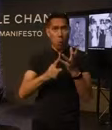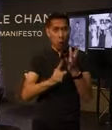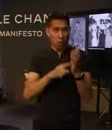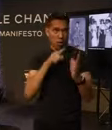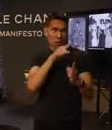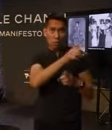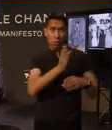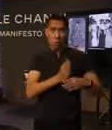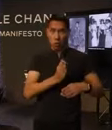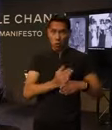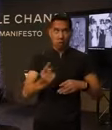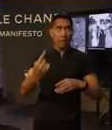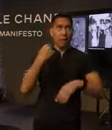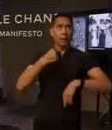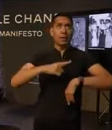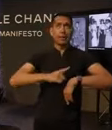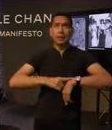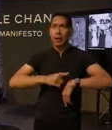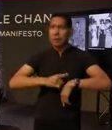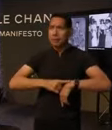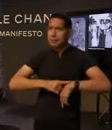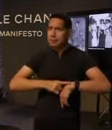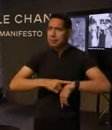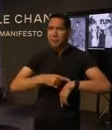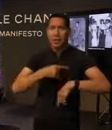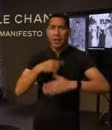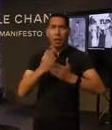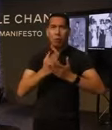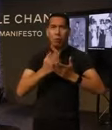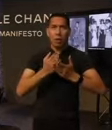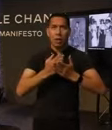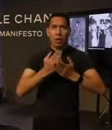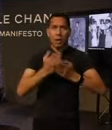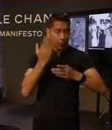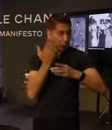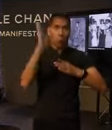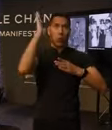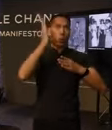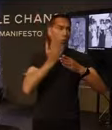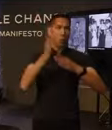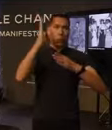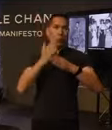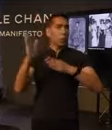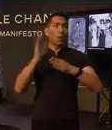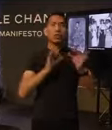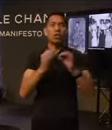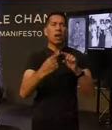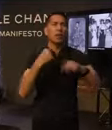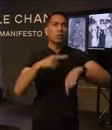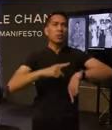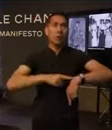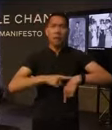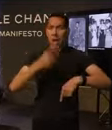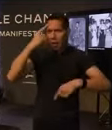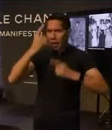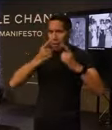was at the time a radical designer in his own right. You know, we have to think about the context of the